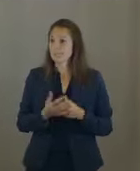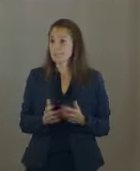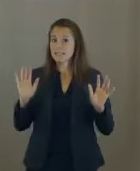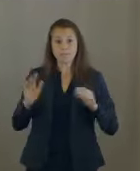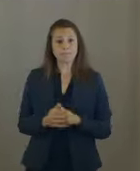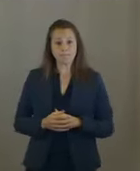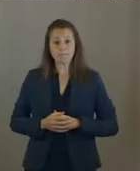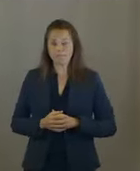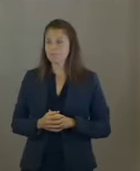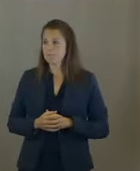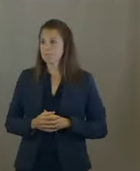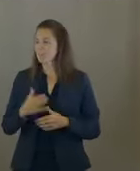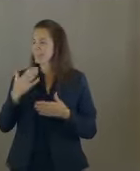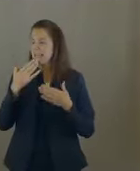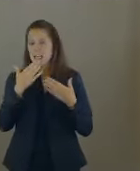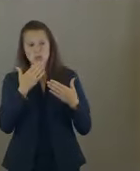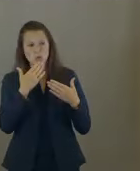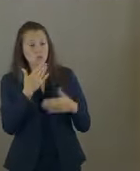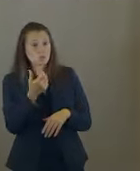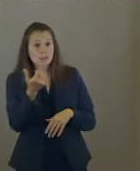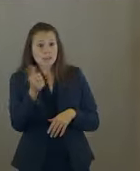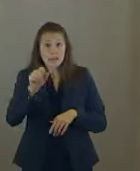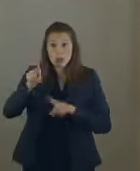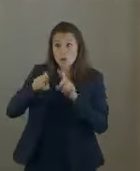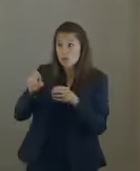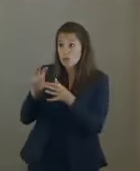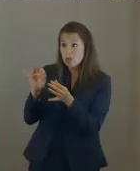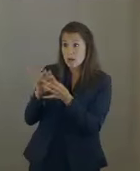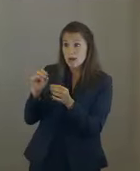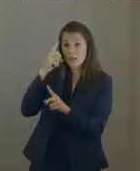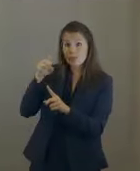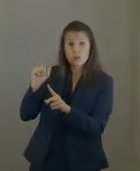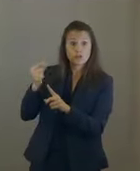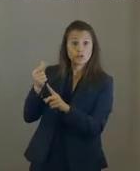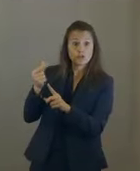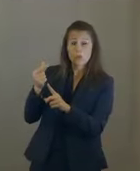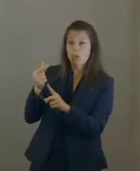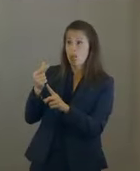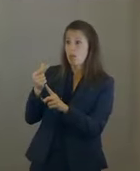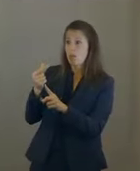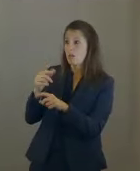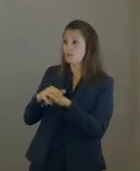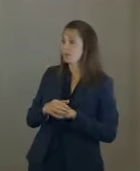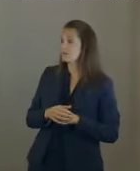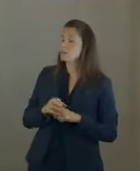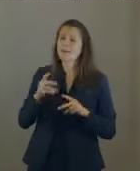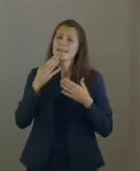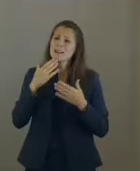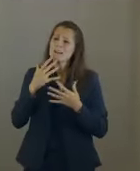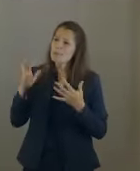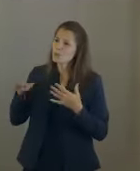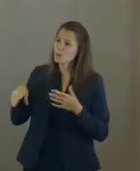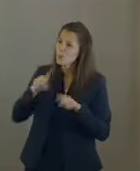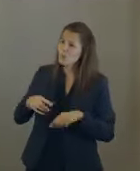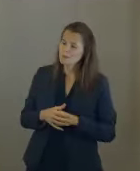it. Thank you. Any questions or comments for the Attorney General? Thank you so much for your